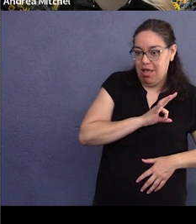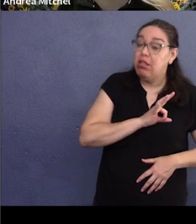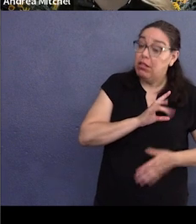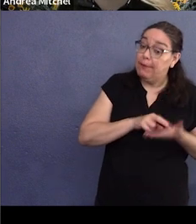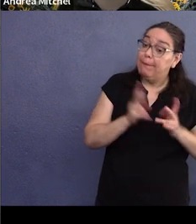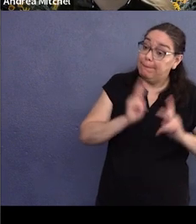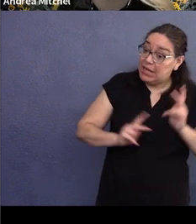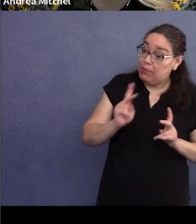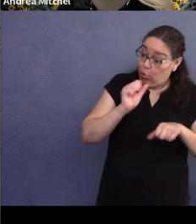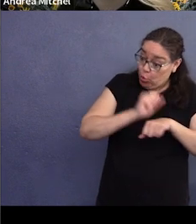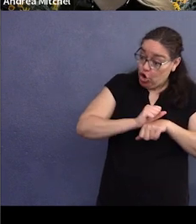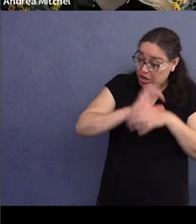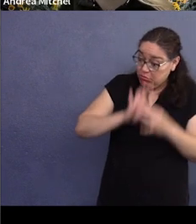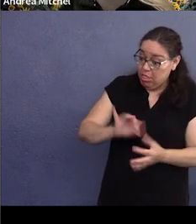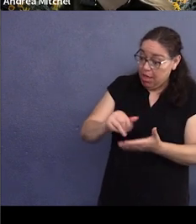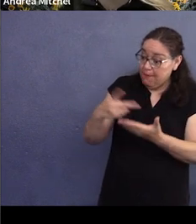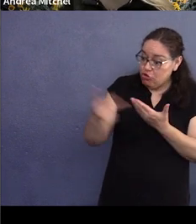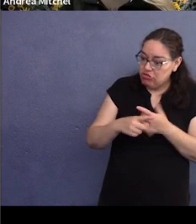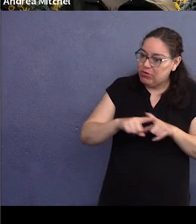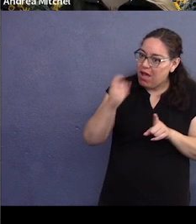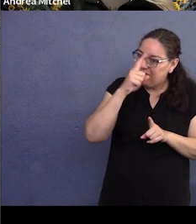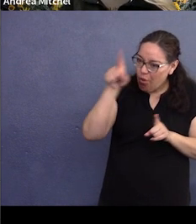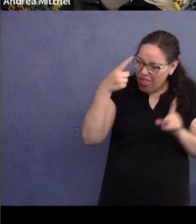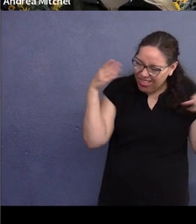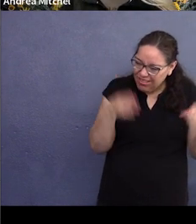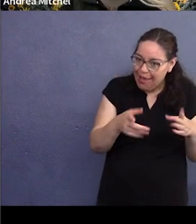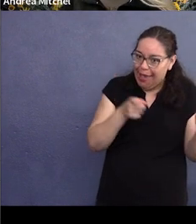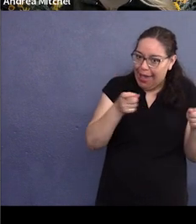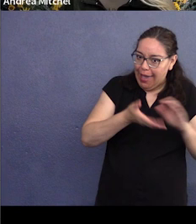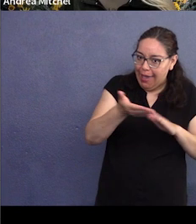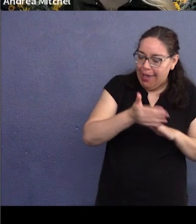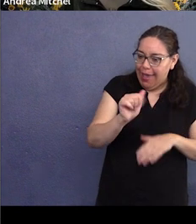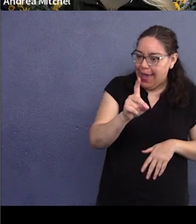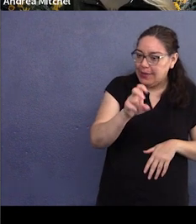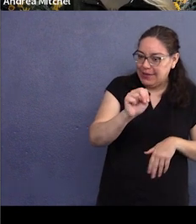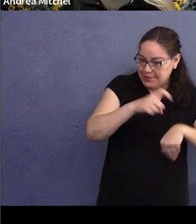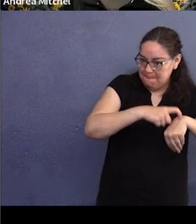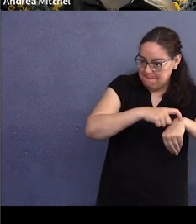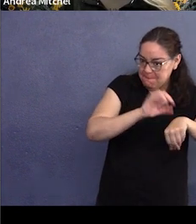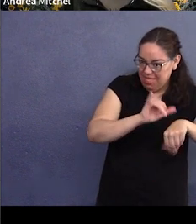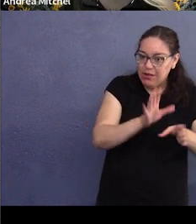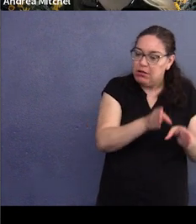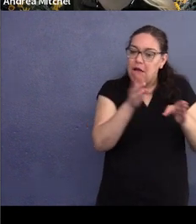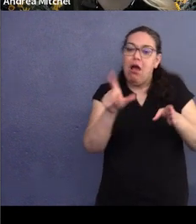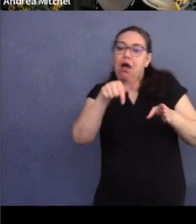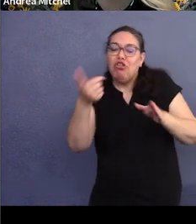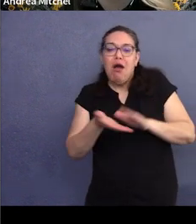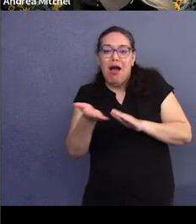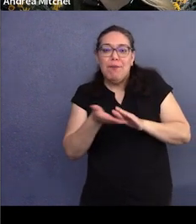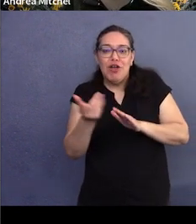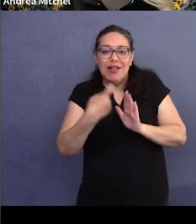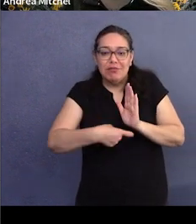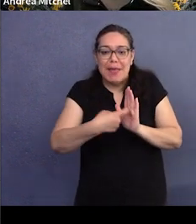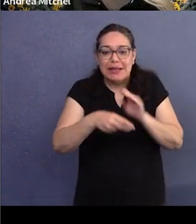that are going to be working on the project, but are doing strictly administrative. Then I also put in operating other expenses. So this would be if you wanted to